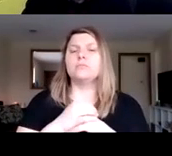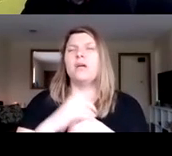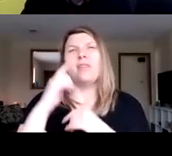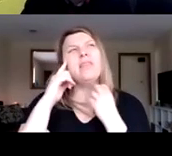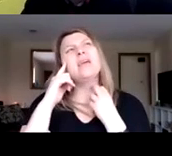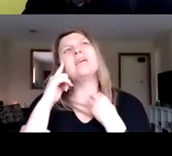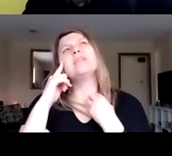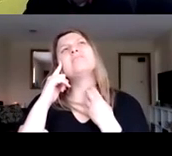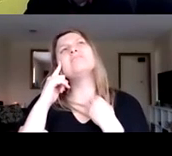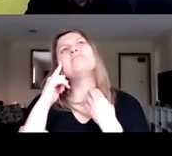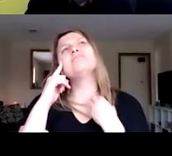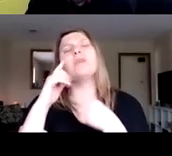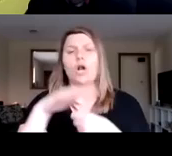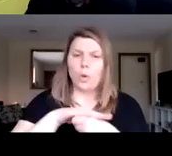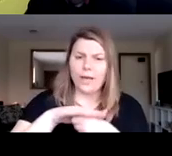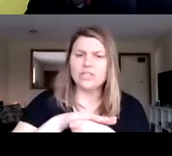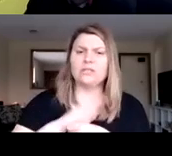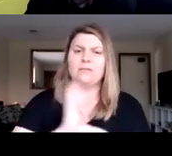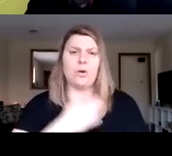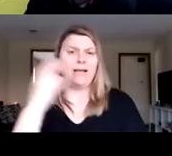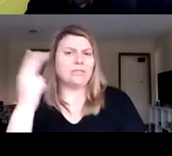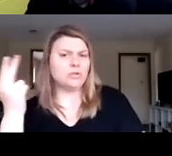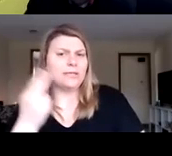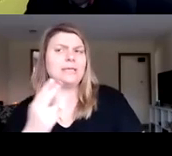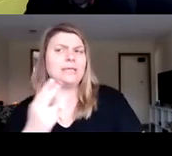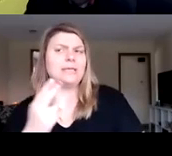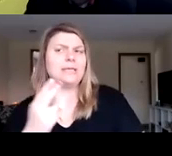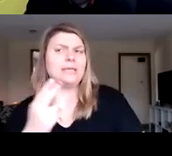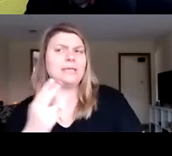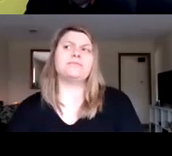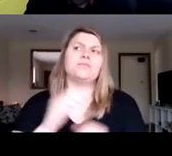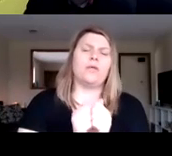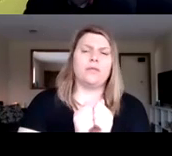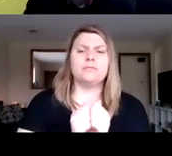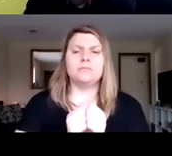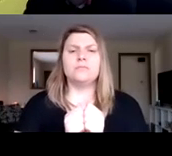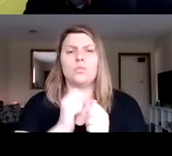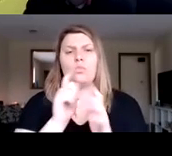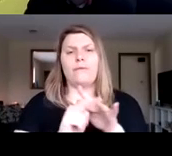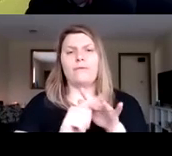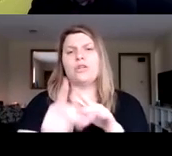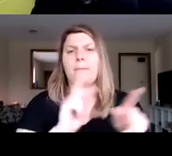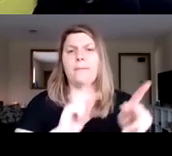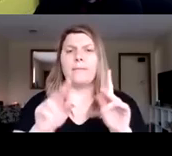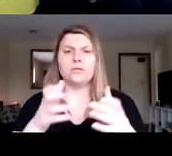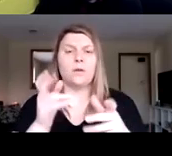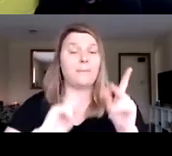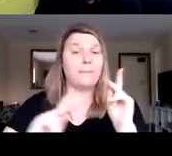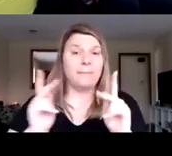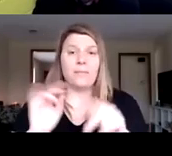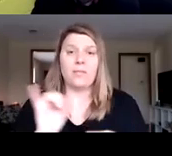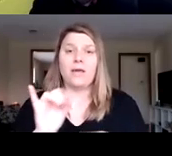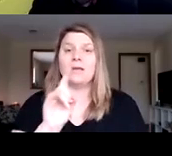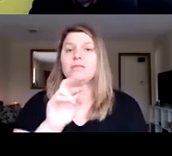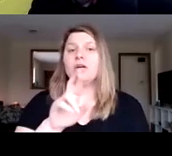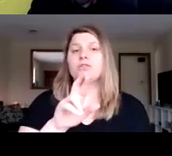at our location. It's the history that we've had with these refugee populations. There's people like